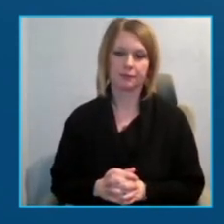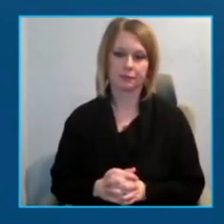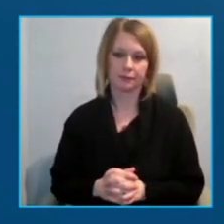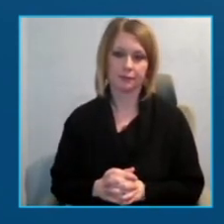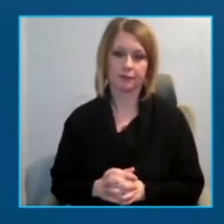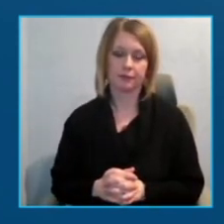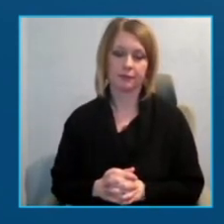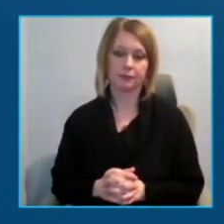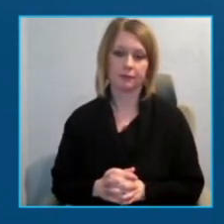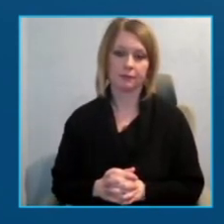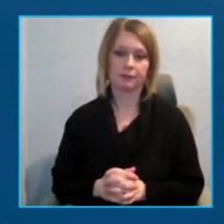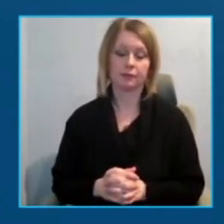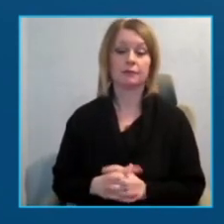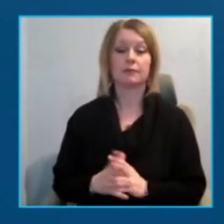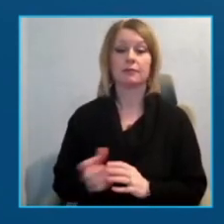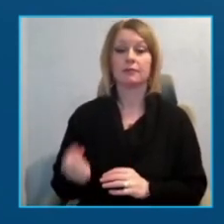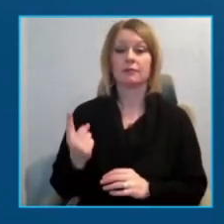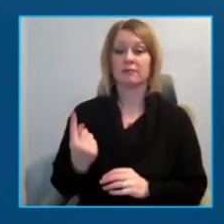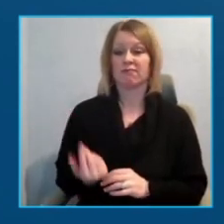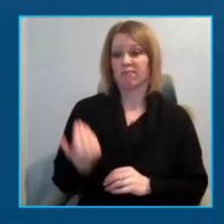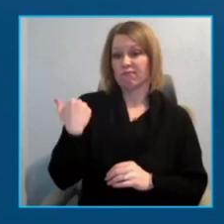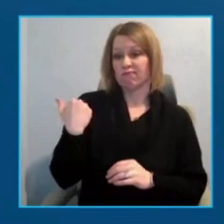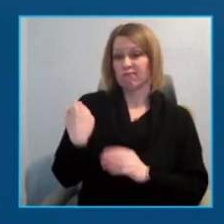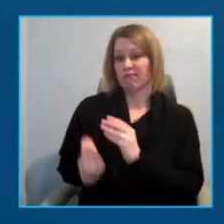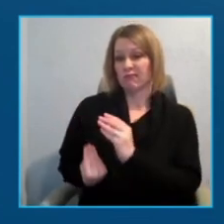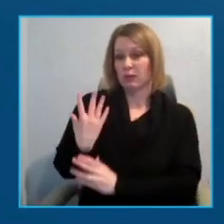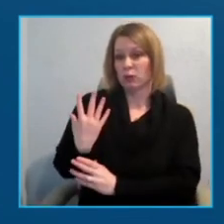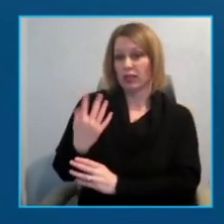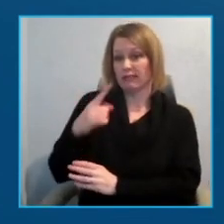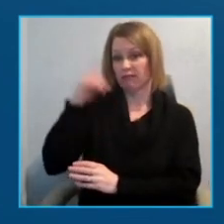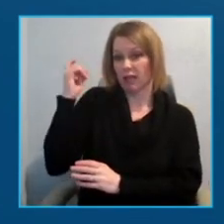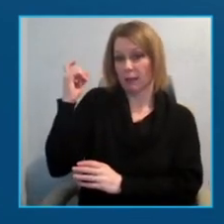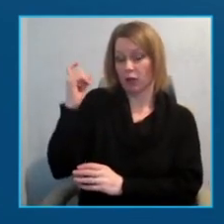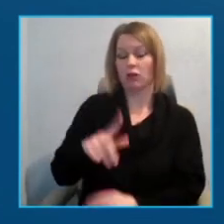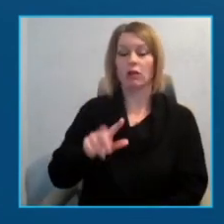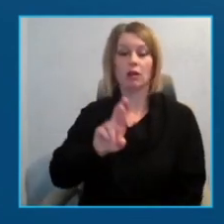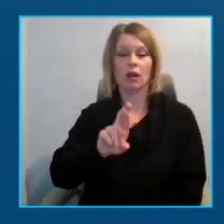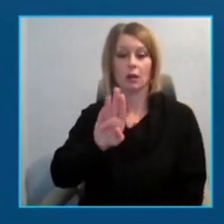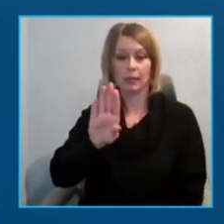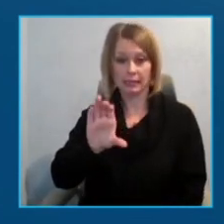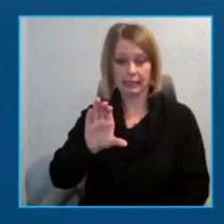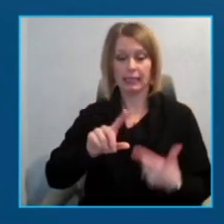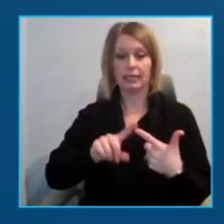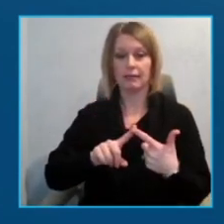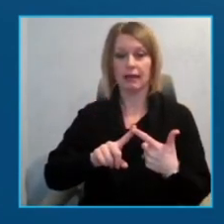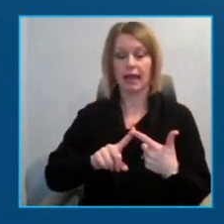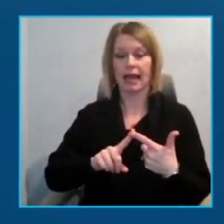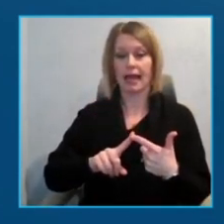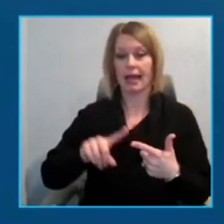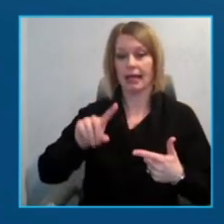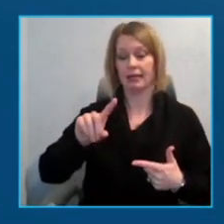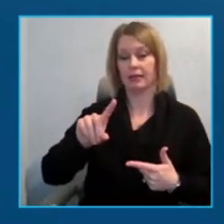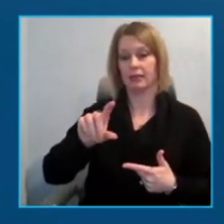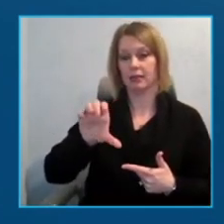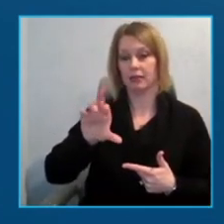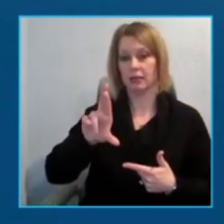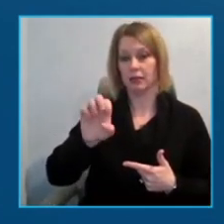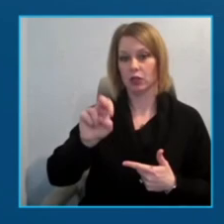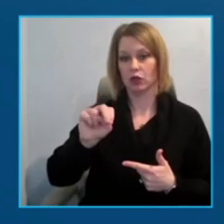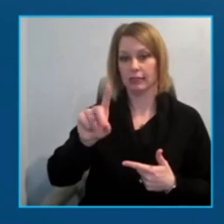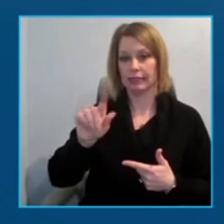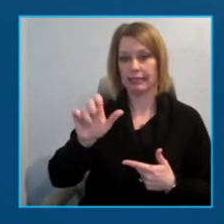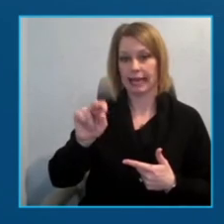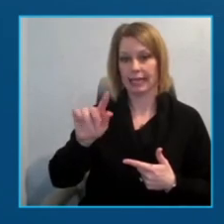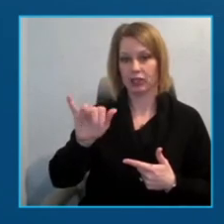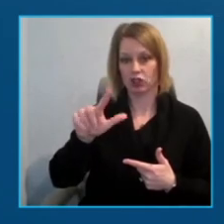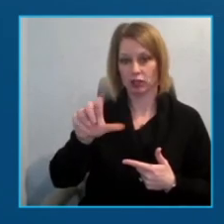During this past spring and summer, the RBC and the Credentials Committee received several challenges to the West